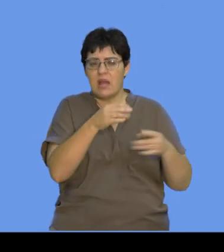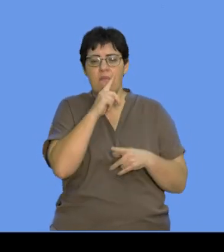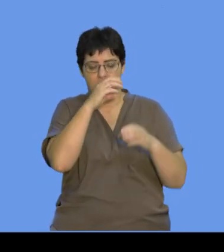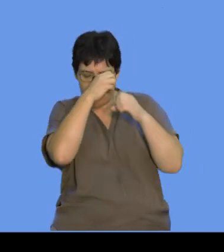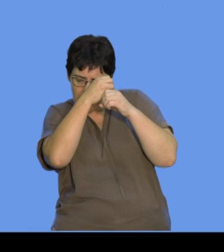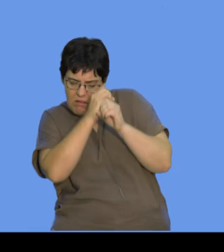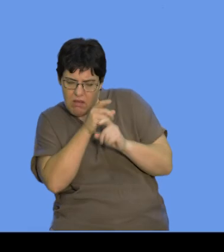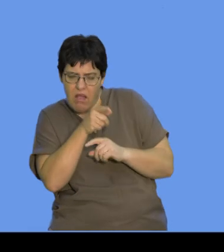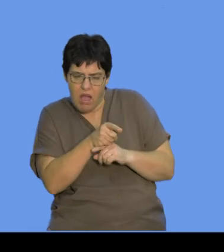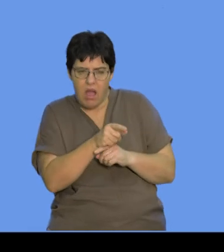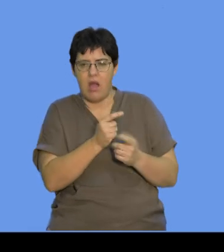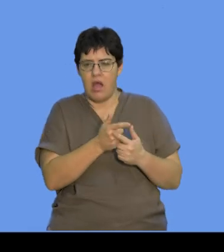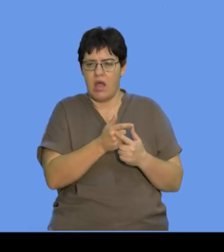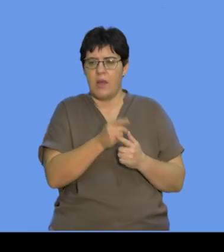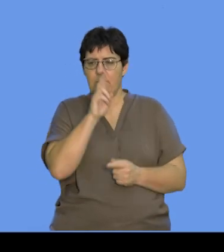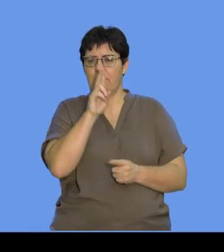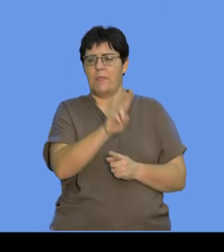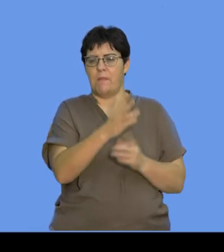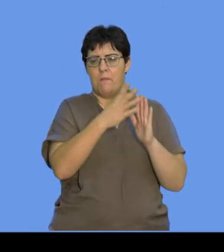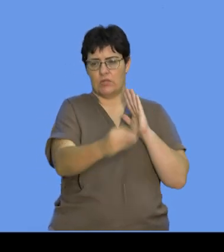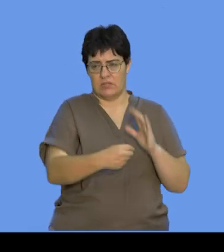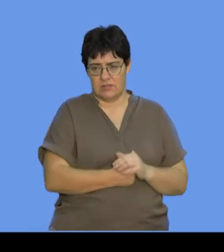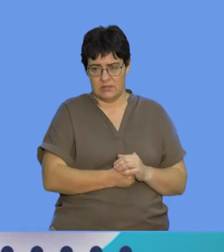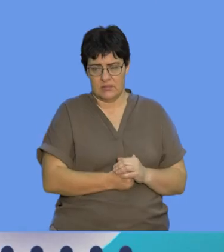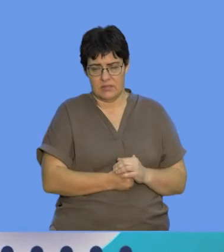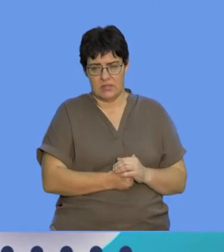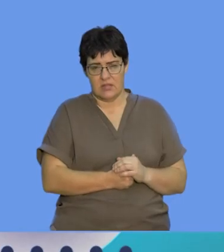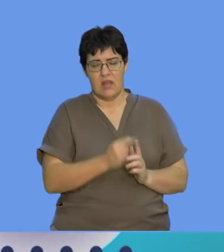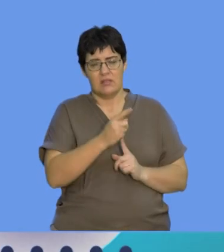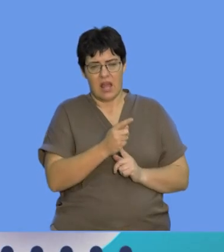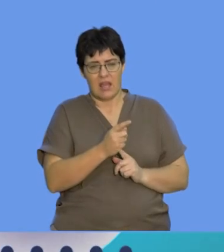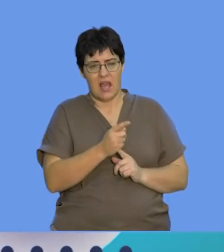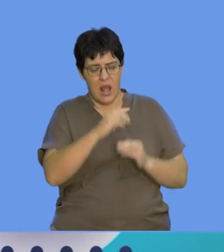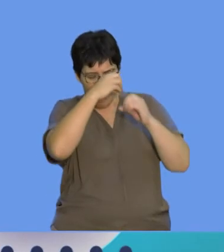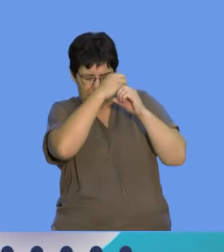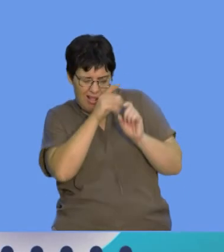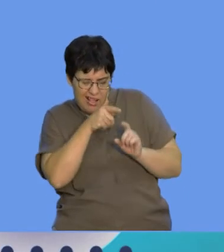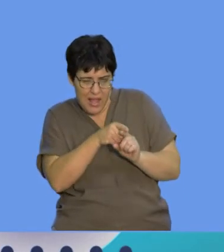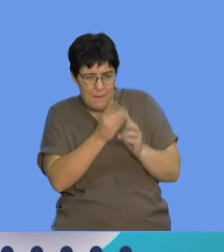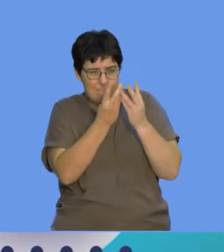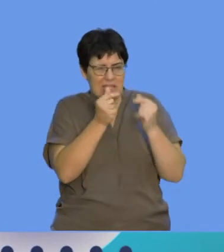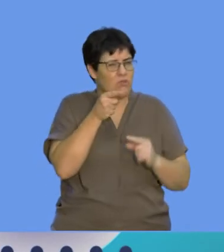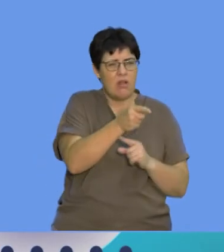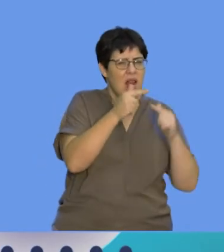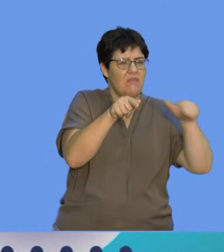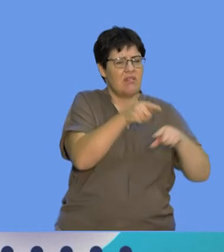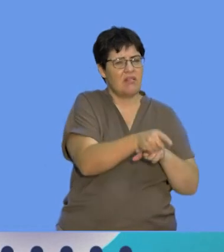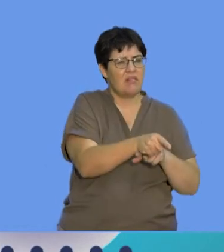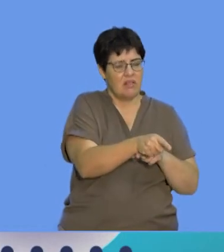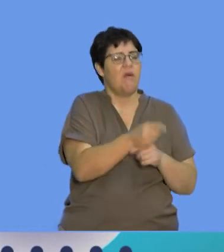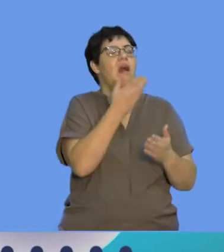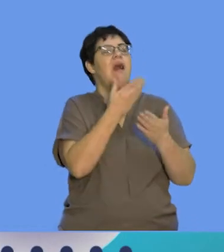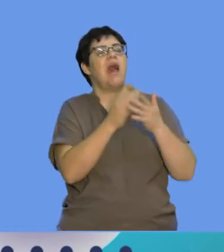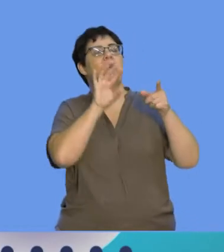model. So when we look at the chemical composition, at a particular level of a material, we are able to